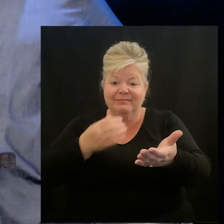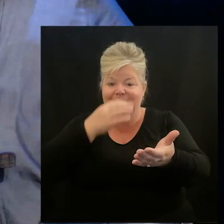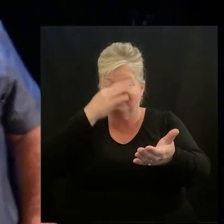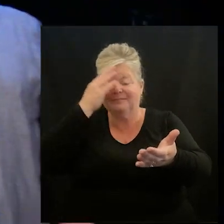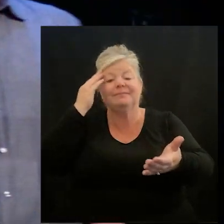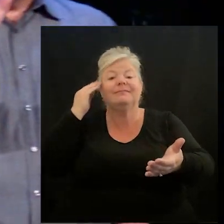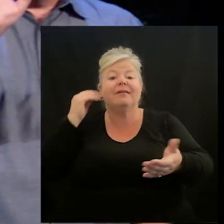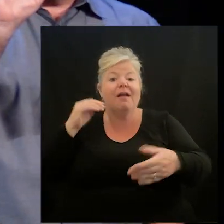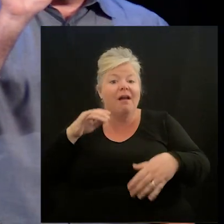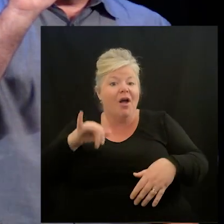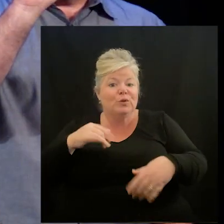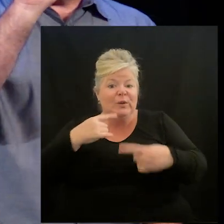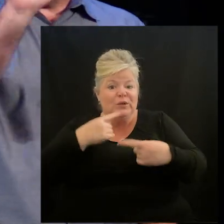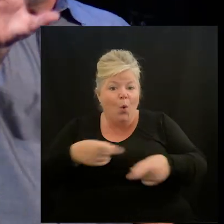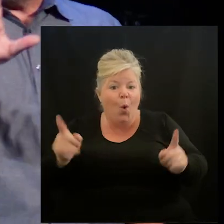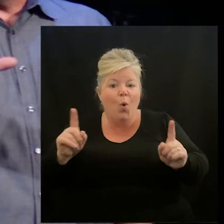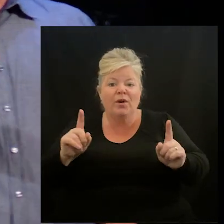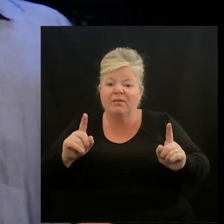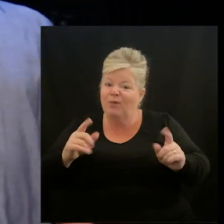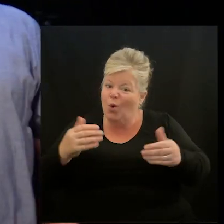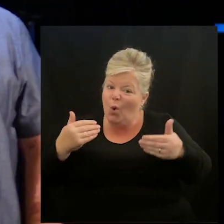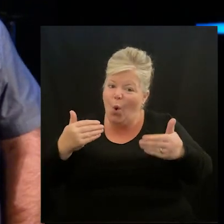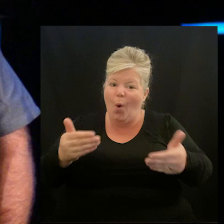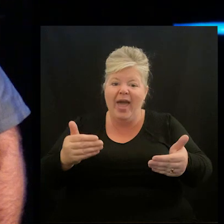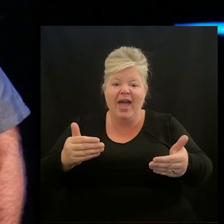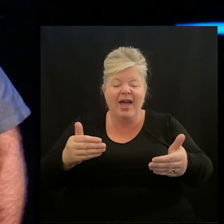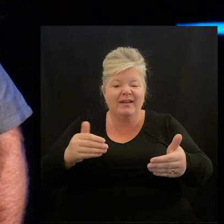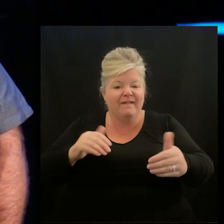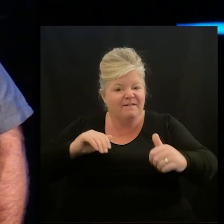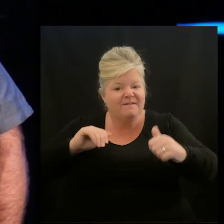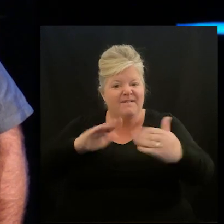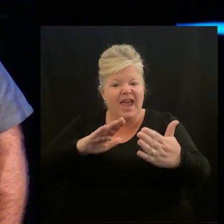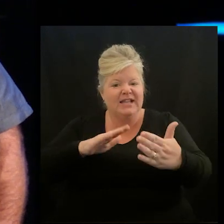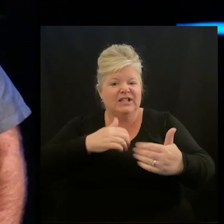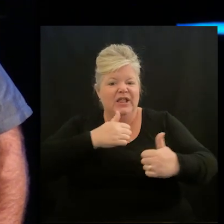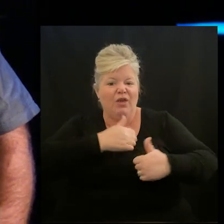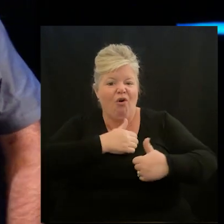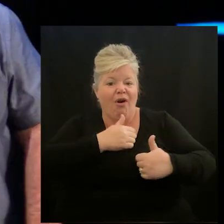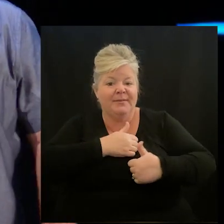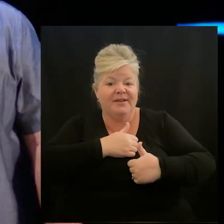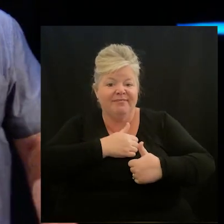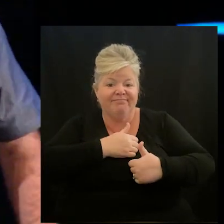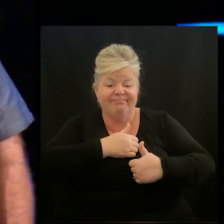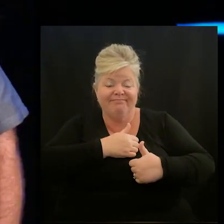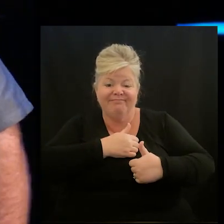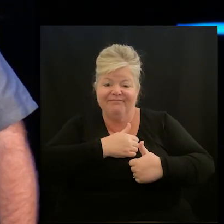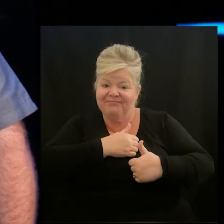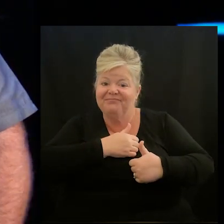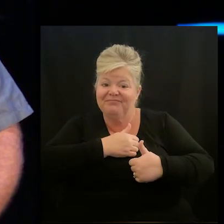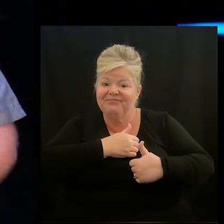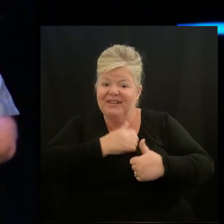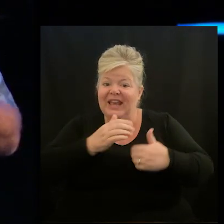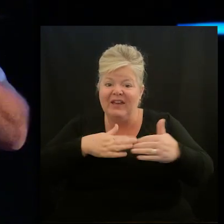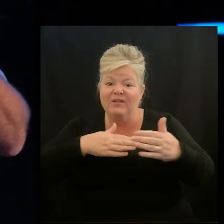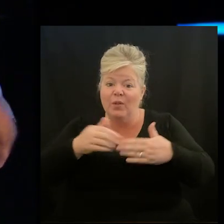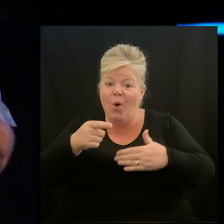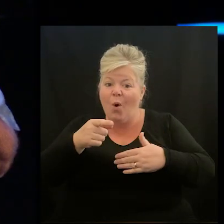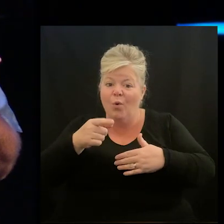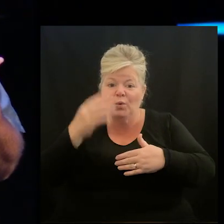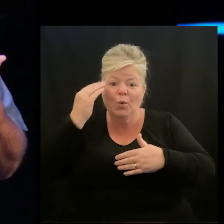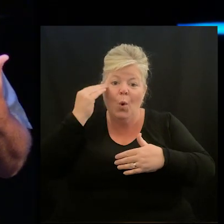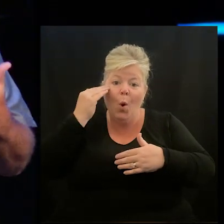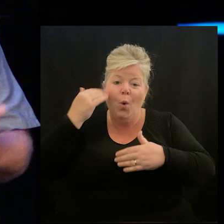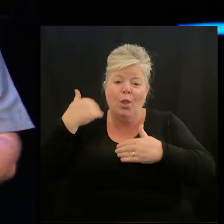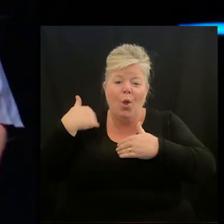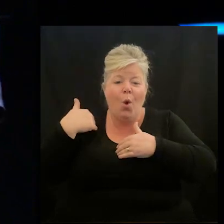Go out, face this head on, knowing that when the load becomes too